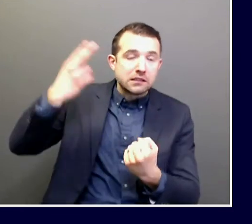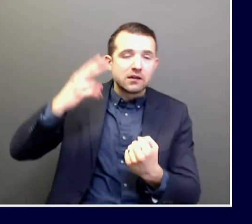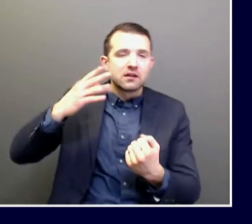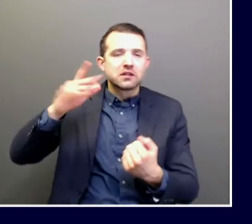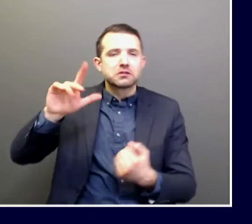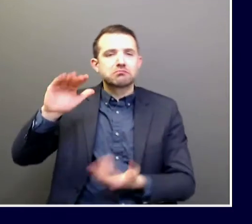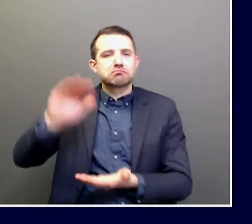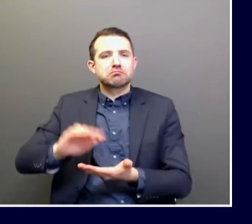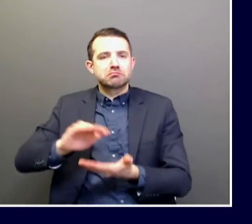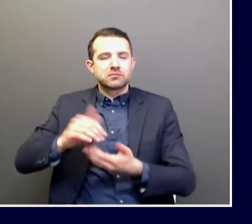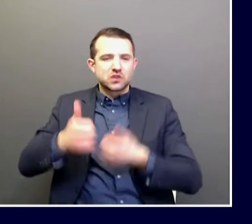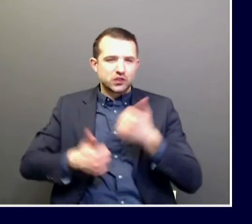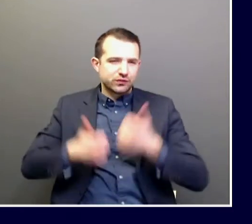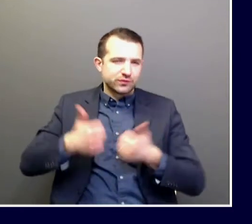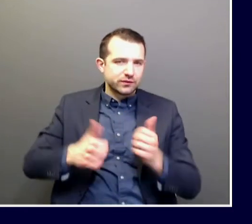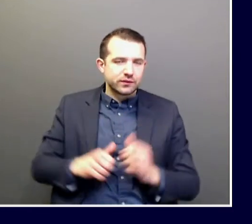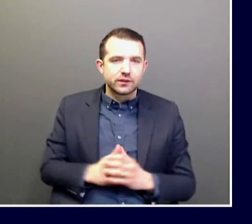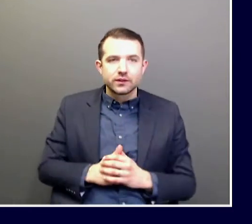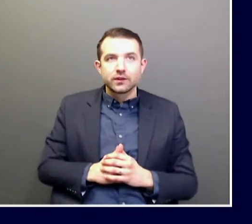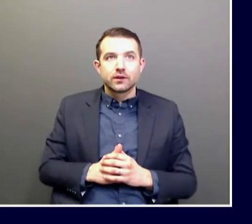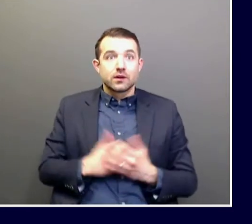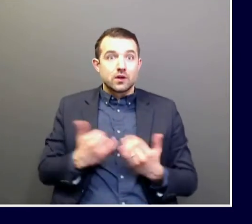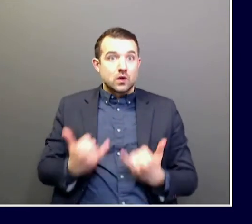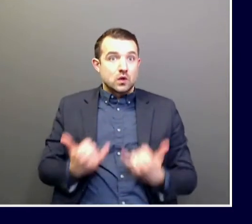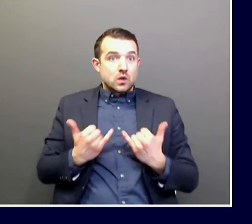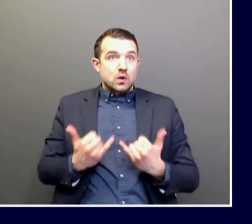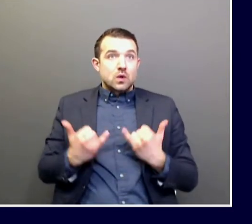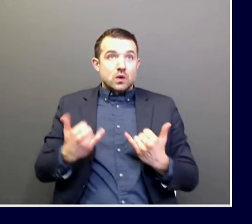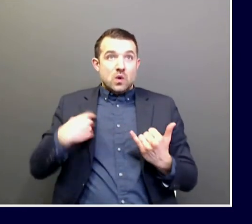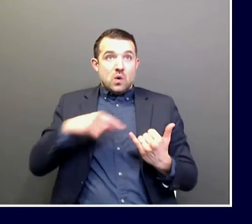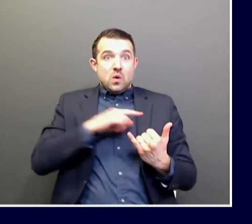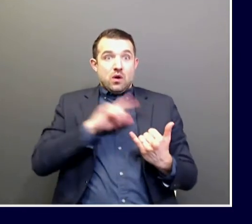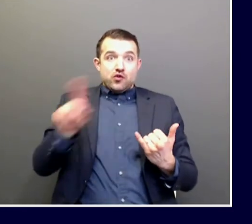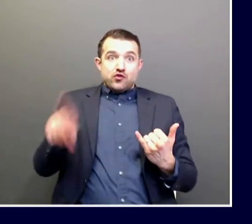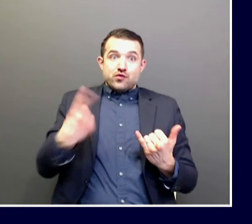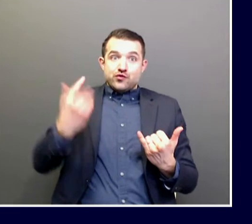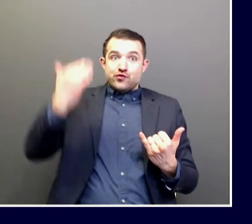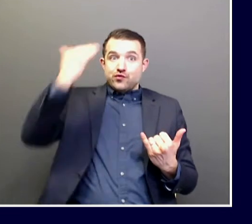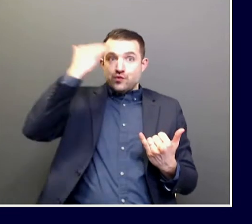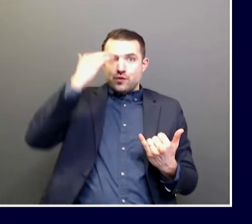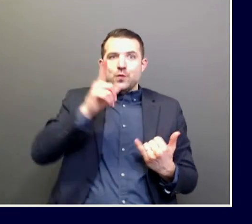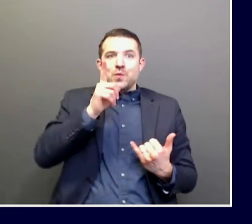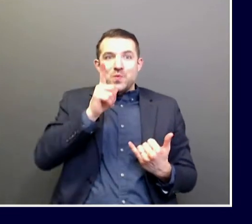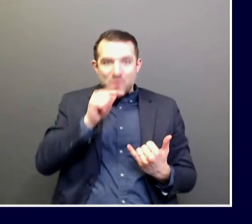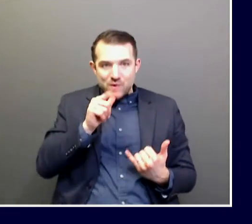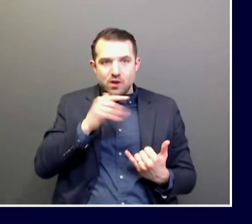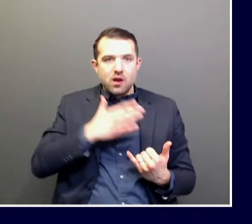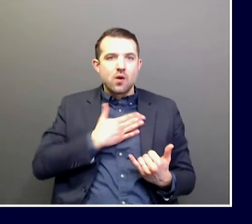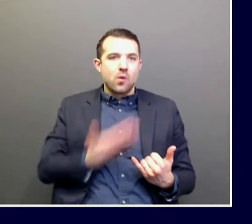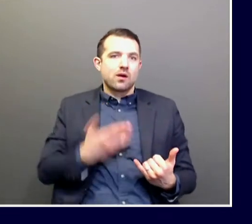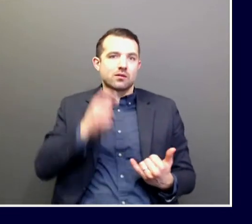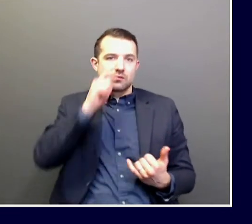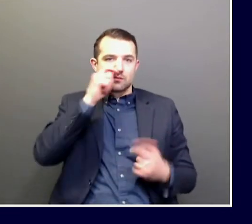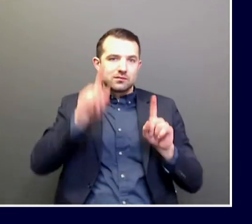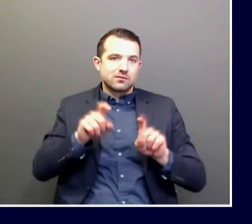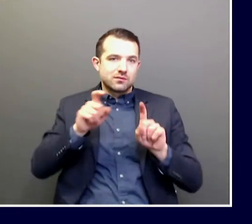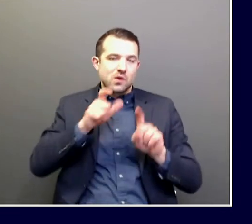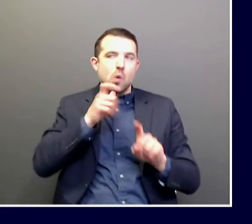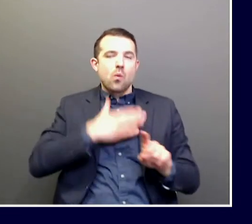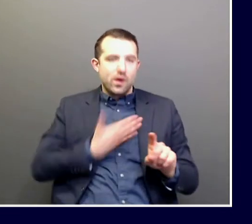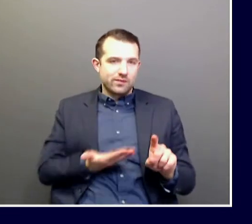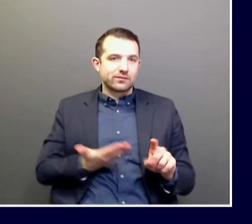opts to get tested. And in an era of a lot of people having a breakthrough case that might be